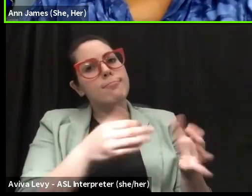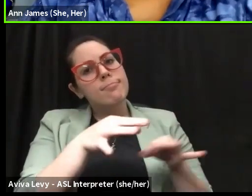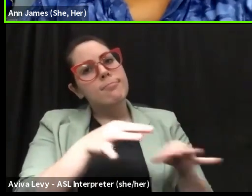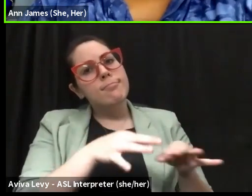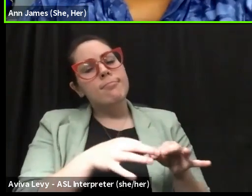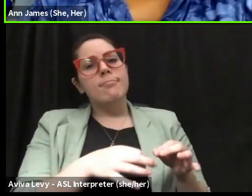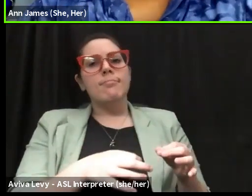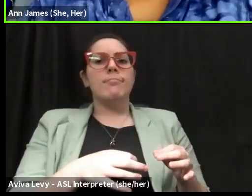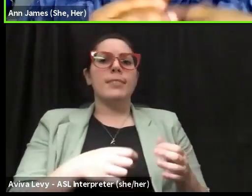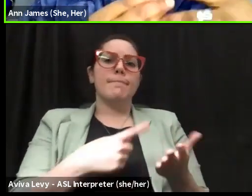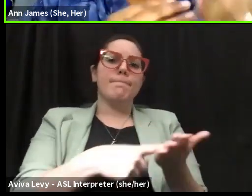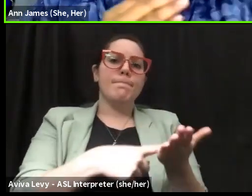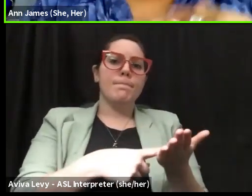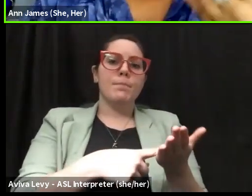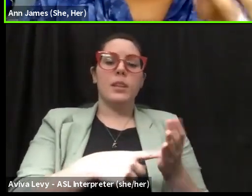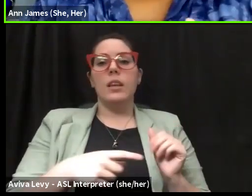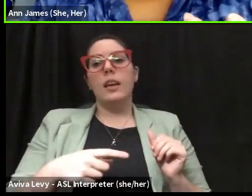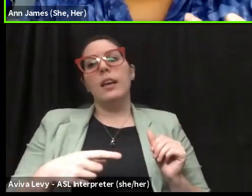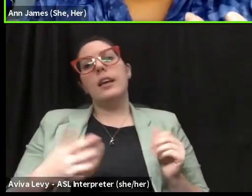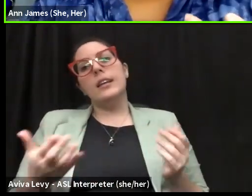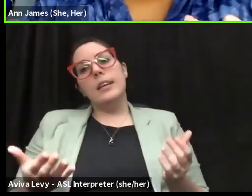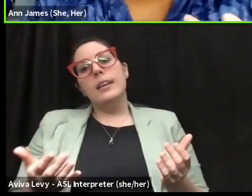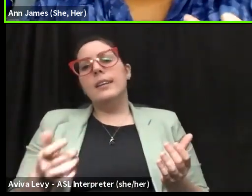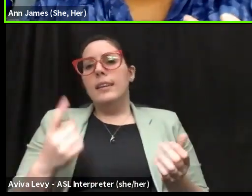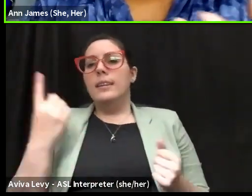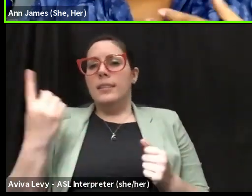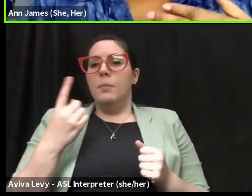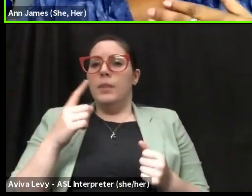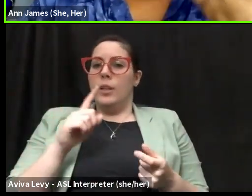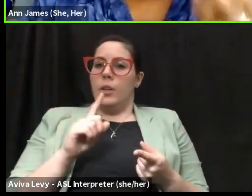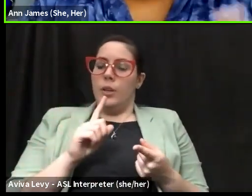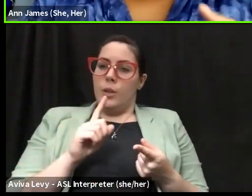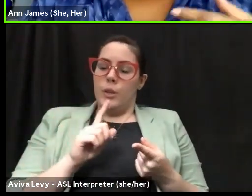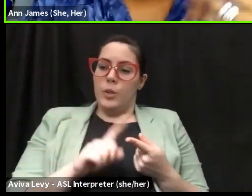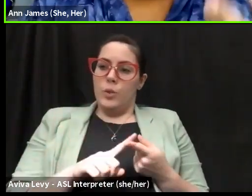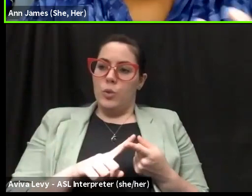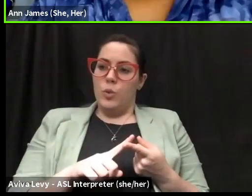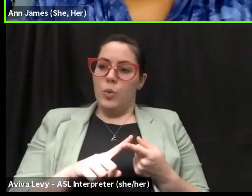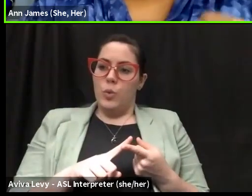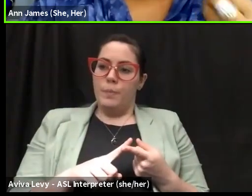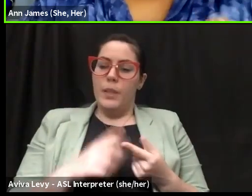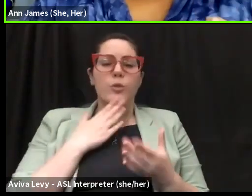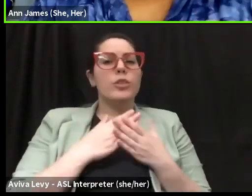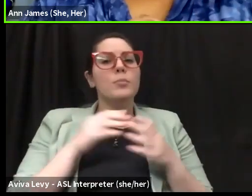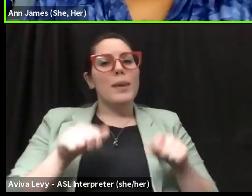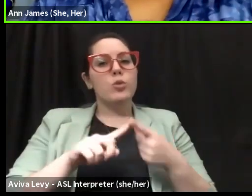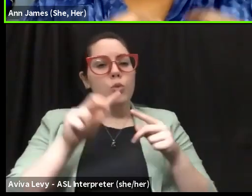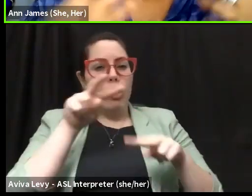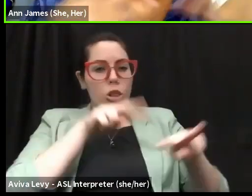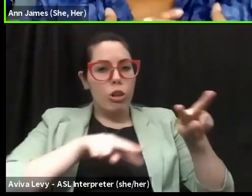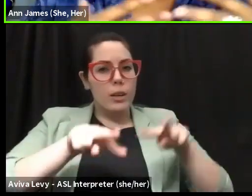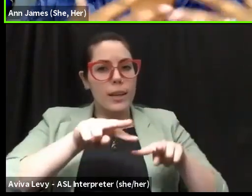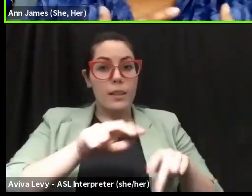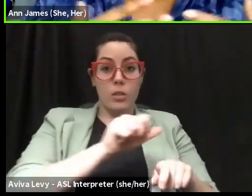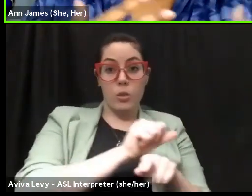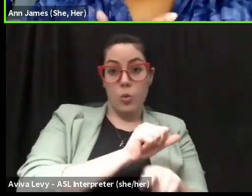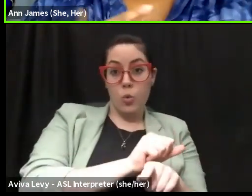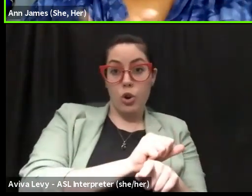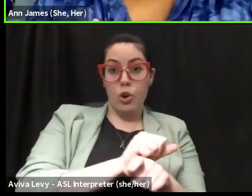without training, but there's something you should do to look at how the work and how the art is